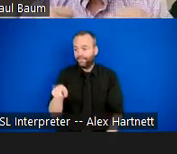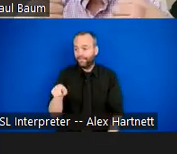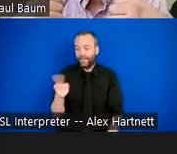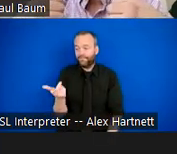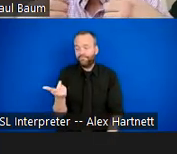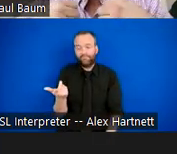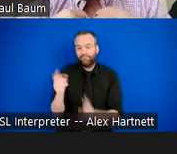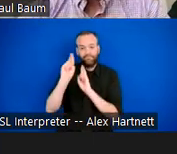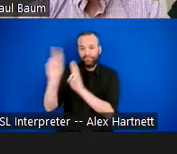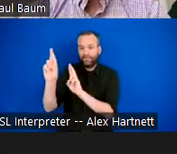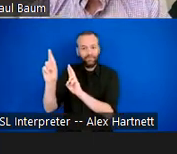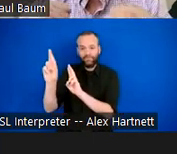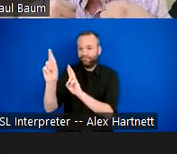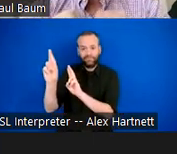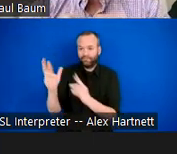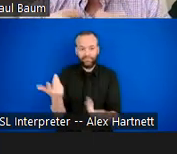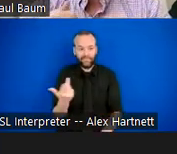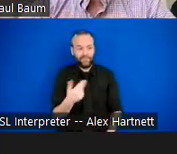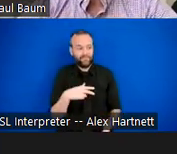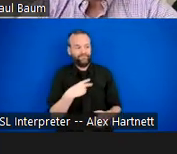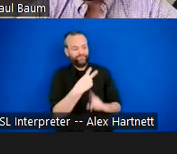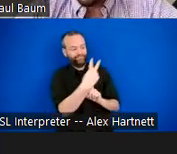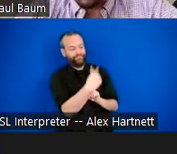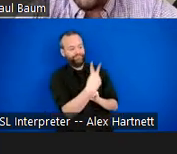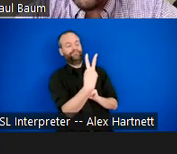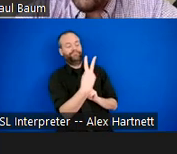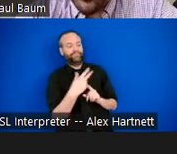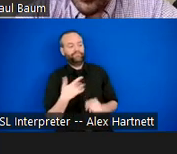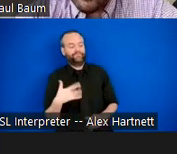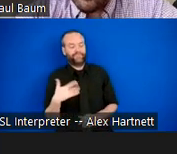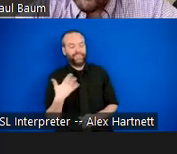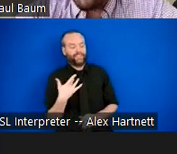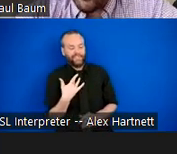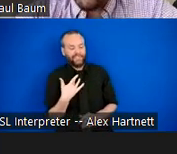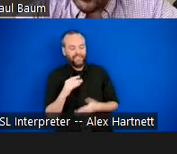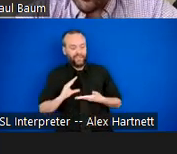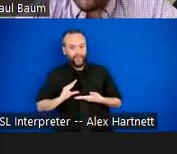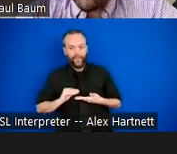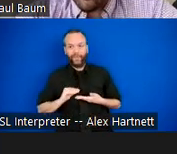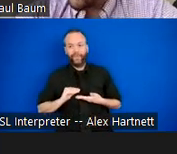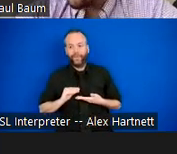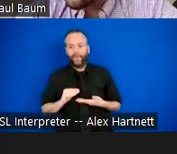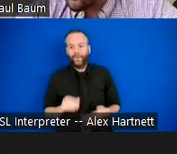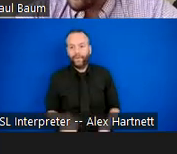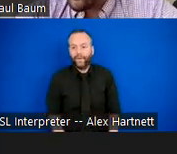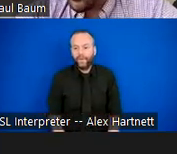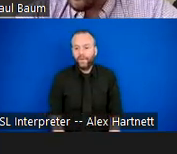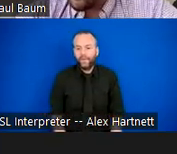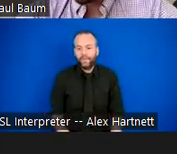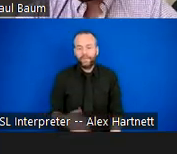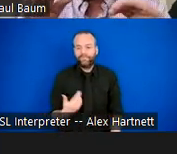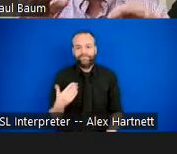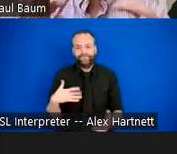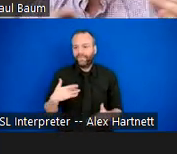bullying, family acceptance, etc. Now I'm going to a place of healthcare, and I'm still not getting